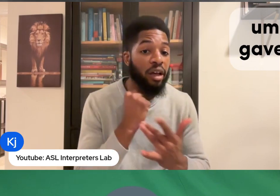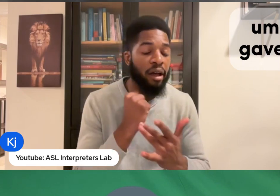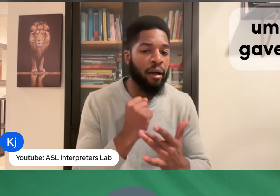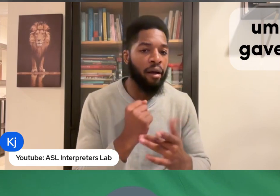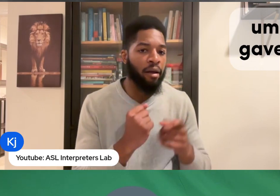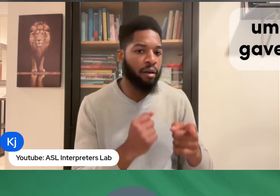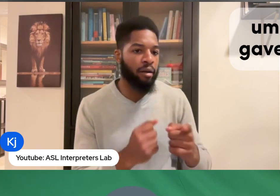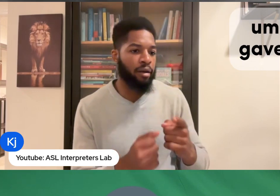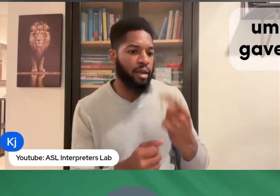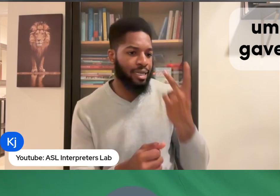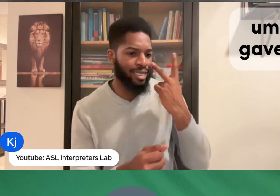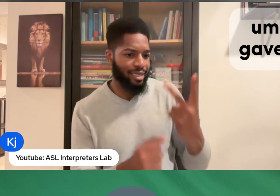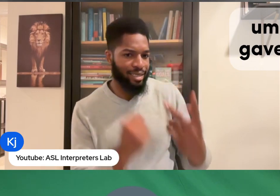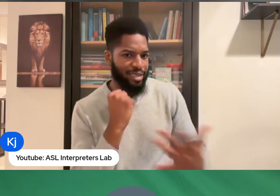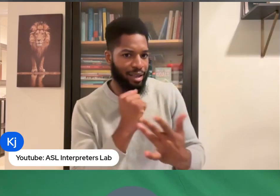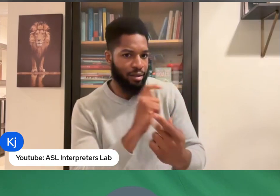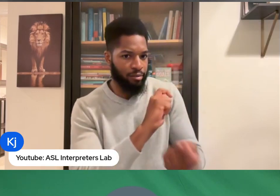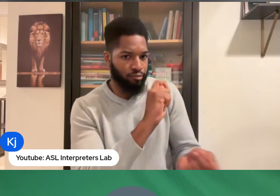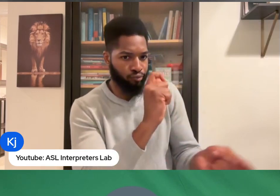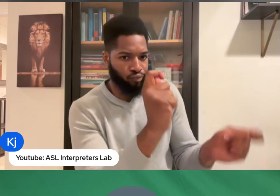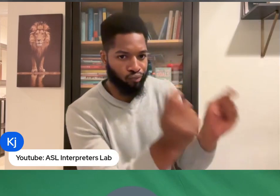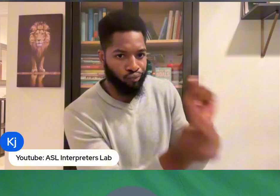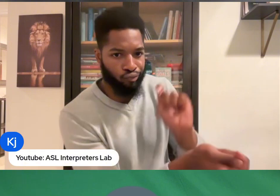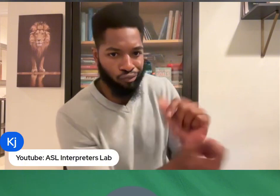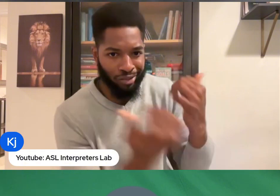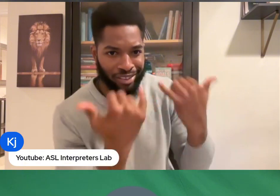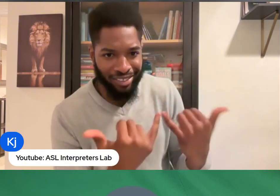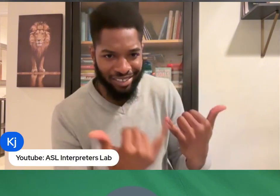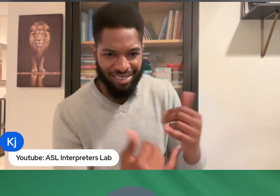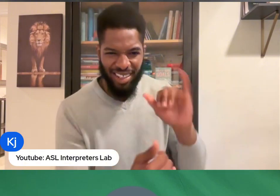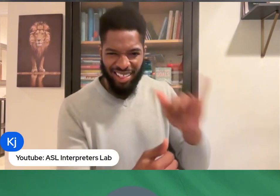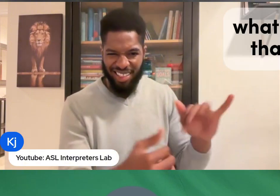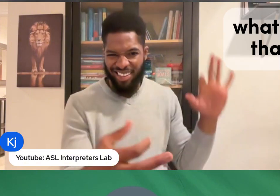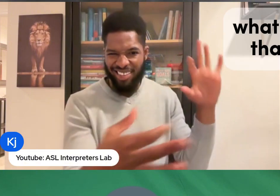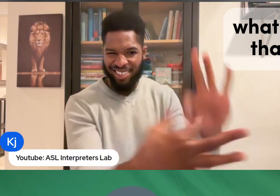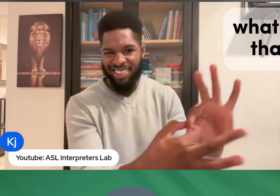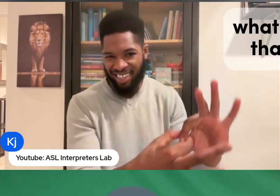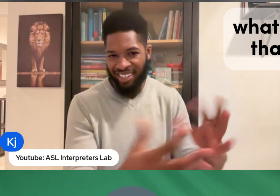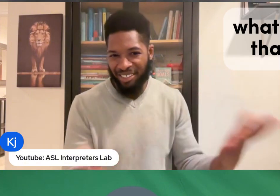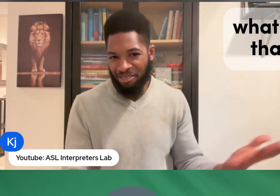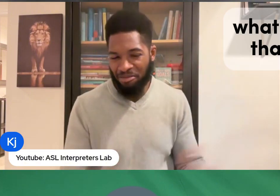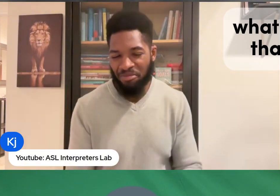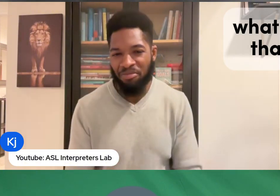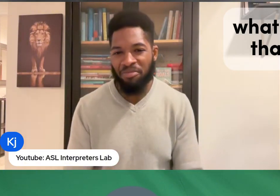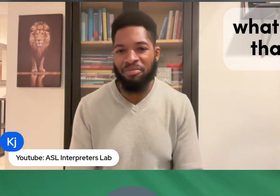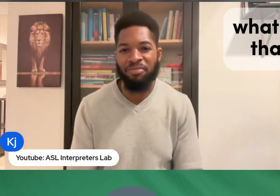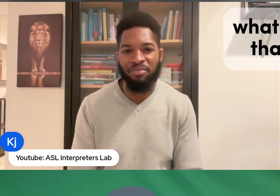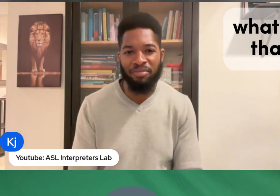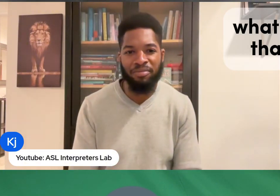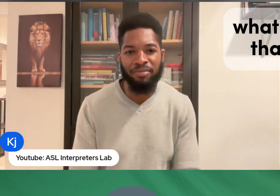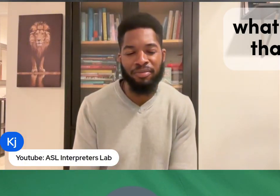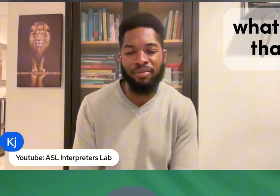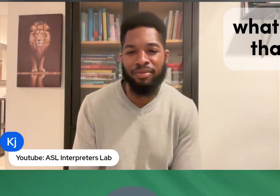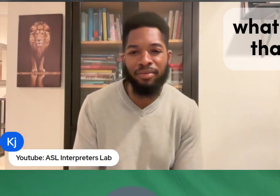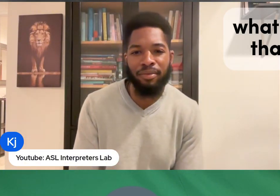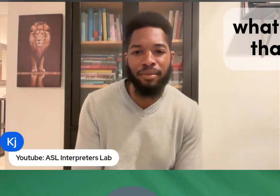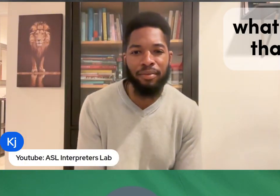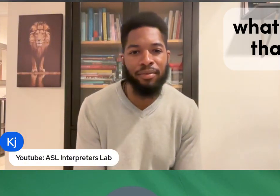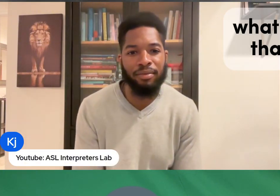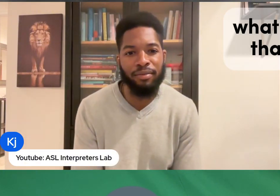kind of gave us that connection that we set out for. Well, Tony, what was it inside that workshop